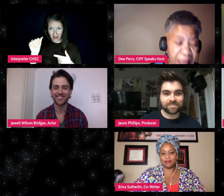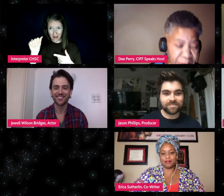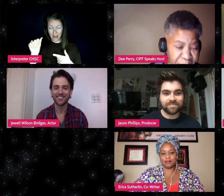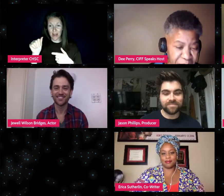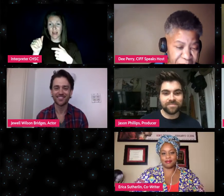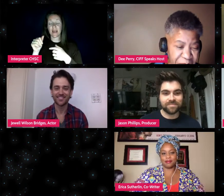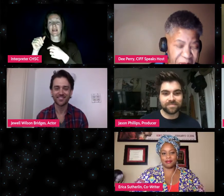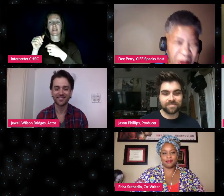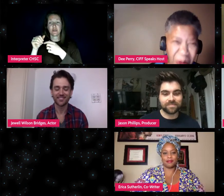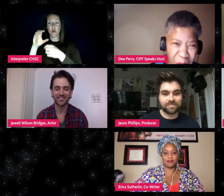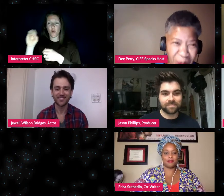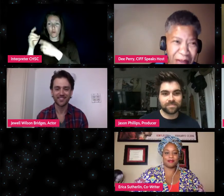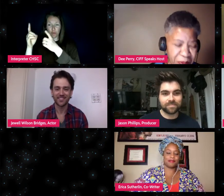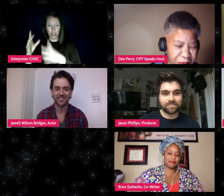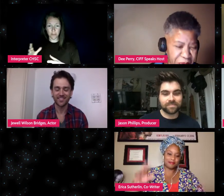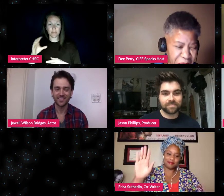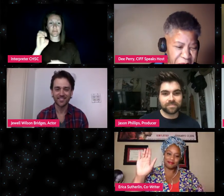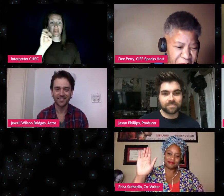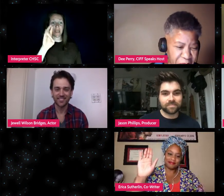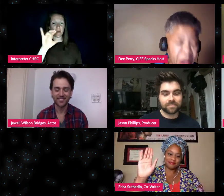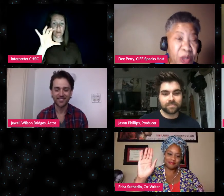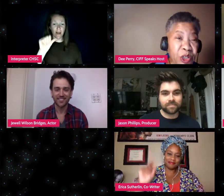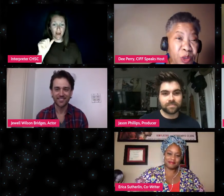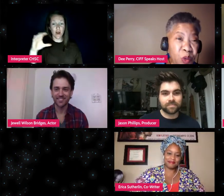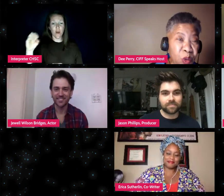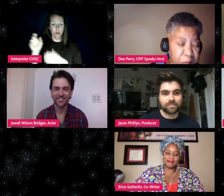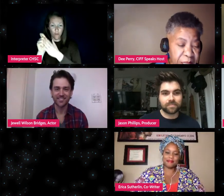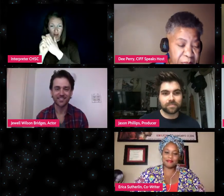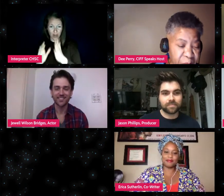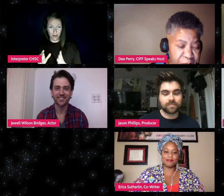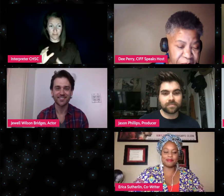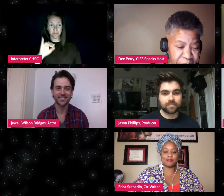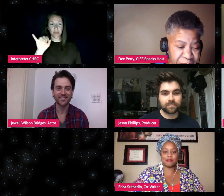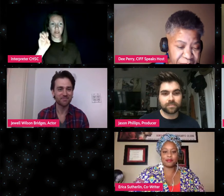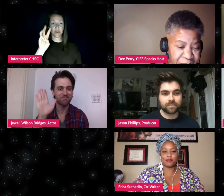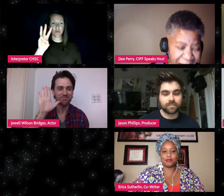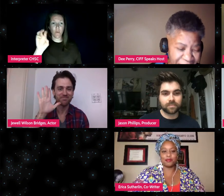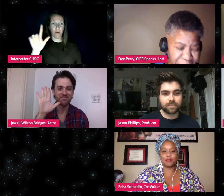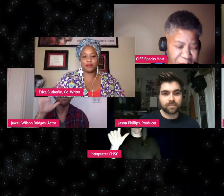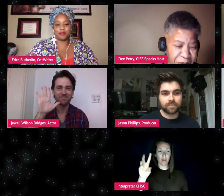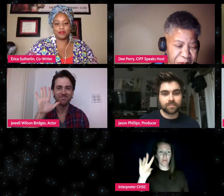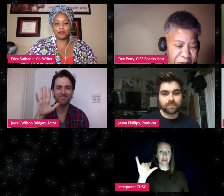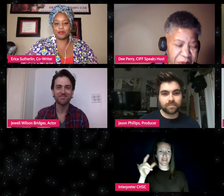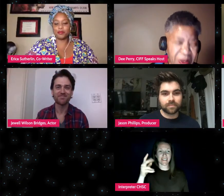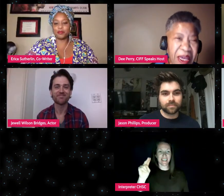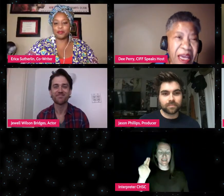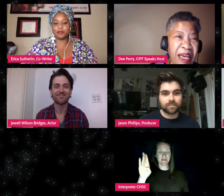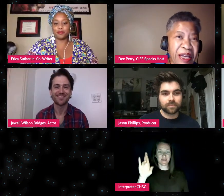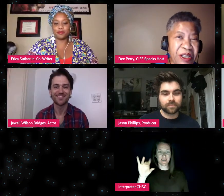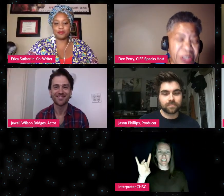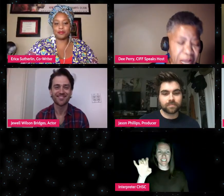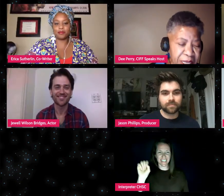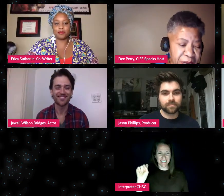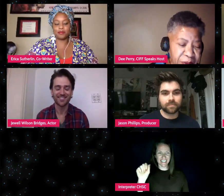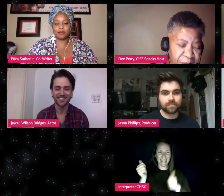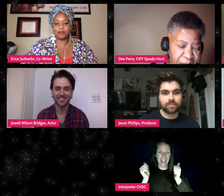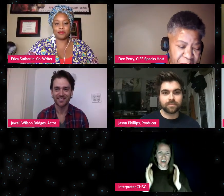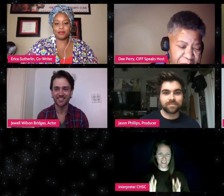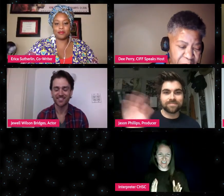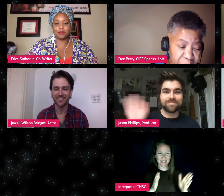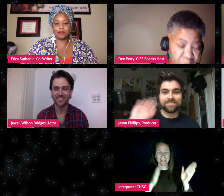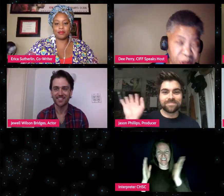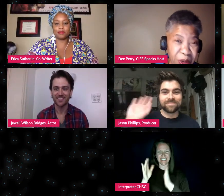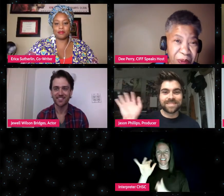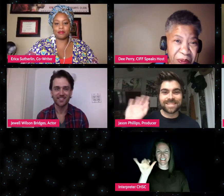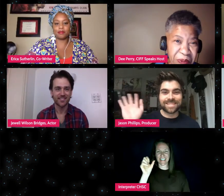Erica Sutherlin, co-writer, Jewell Wilson Bridges, actor, Jason